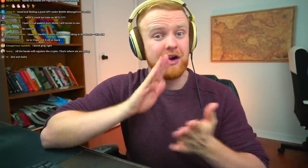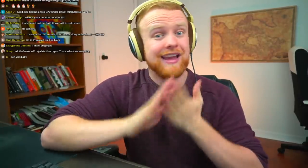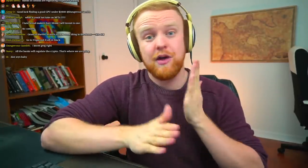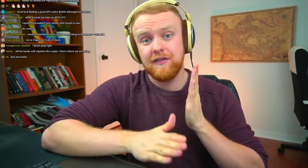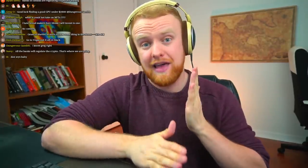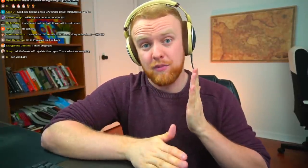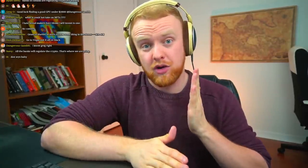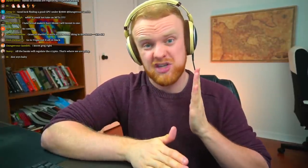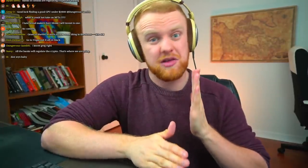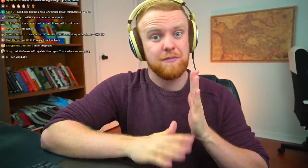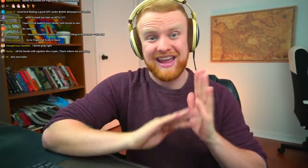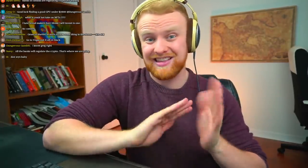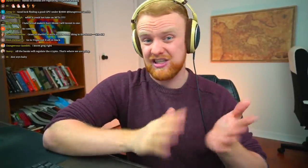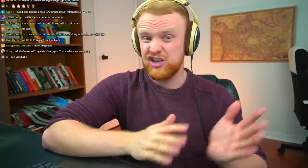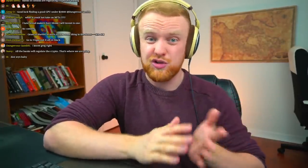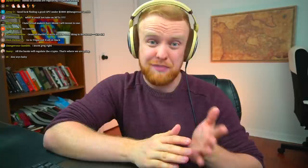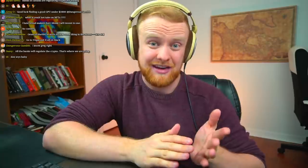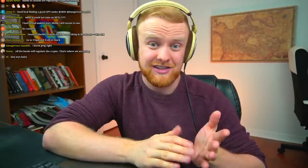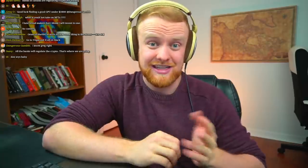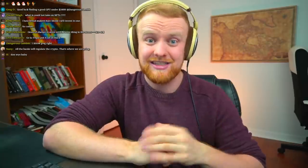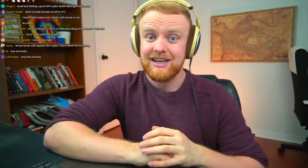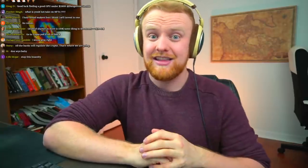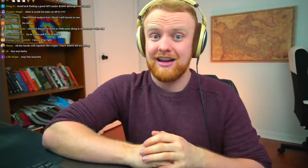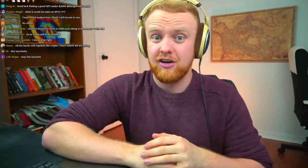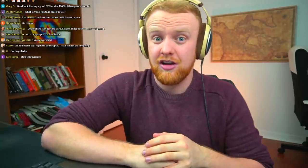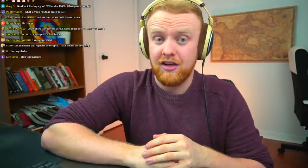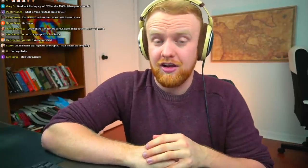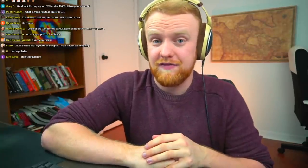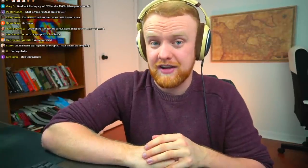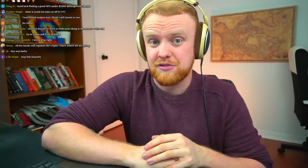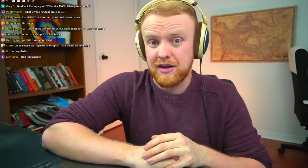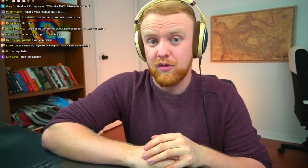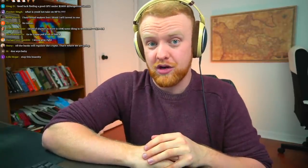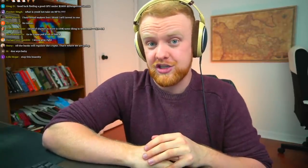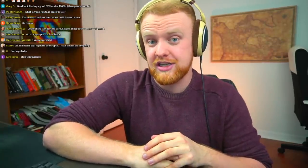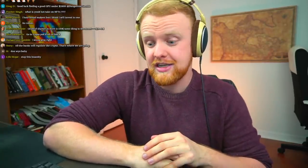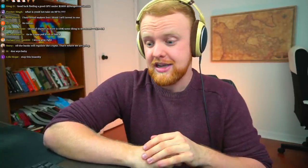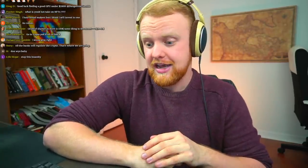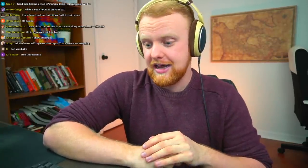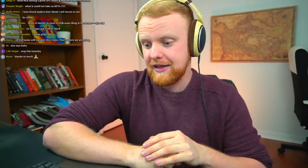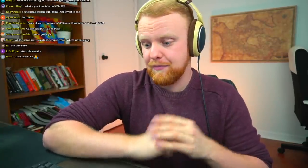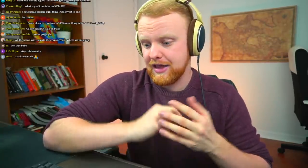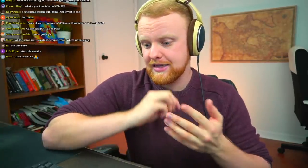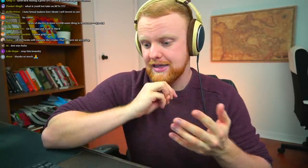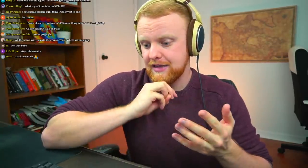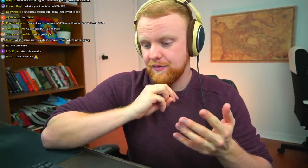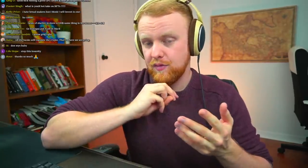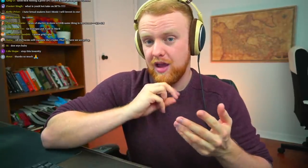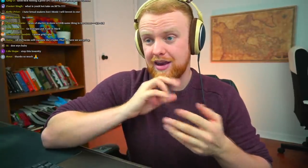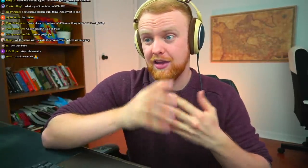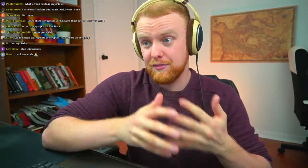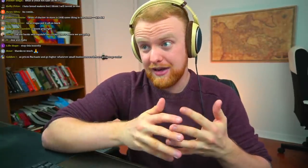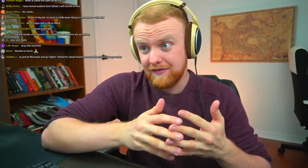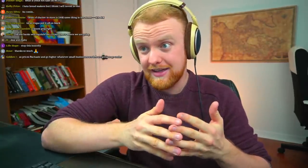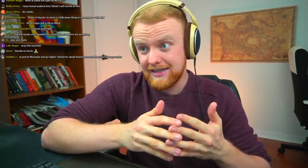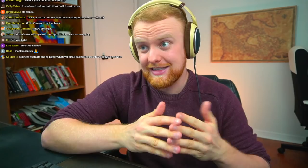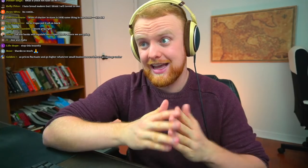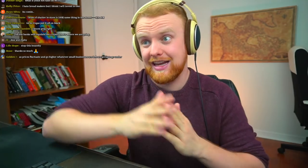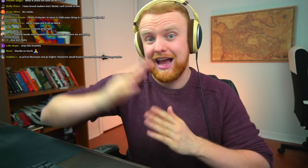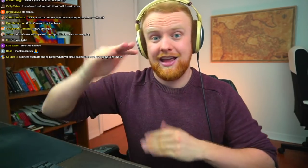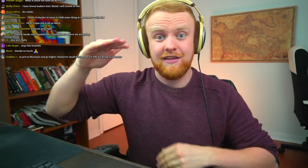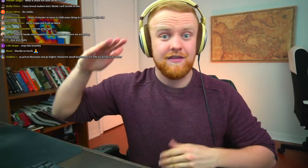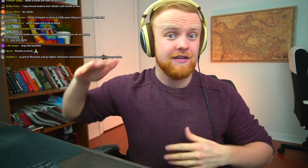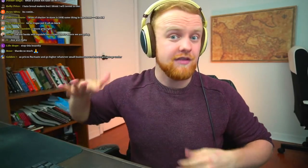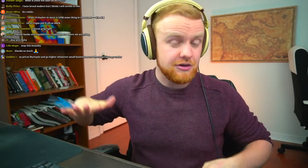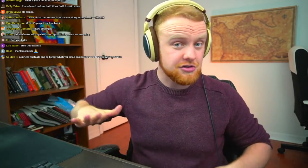can break out of that mortgage without paying these huge penalties that are on fixed rate mortgages. But another benefit is